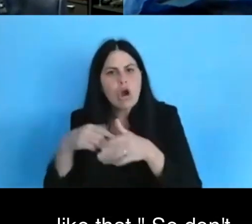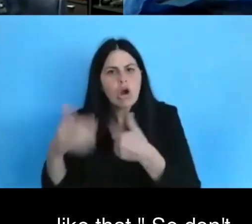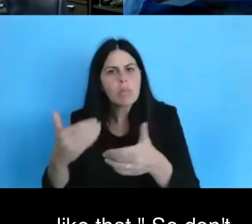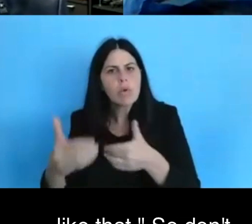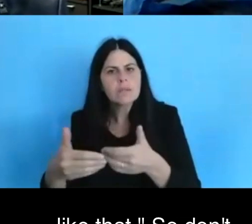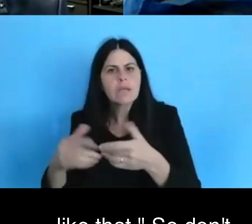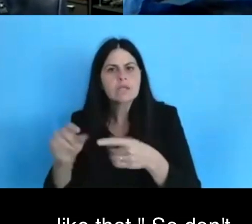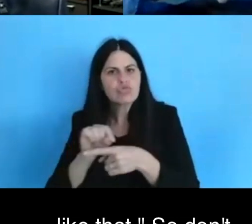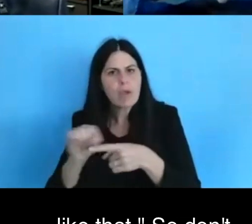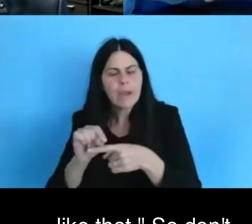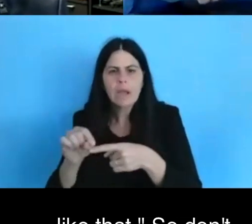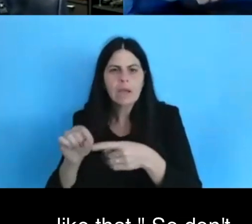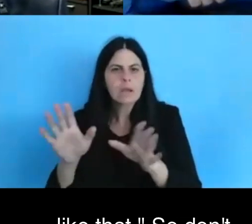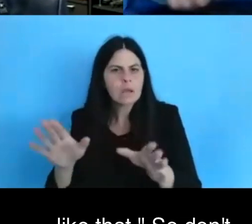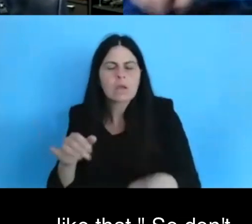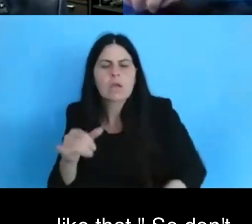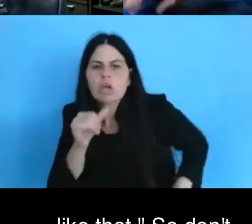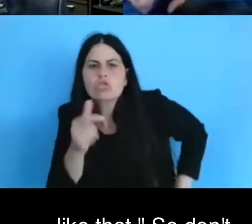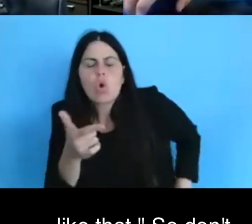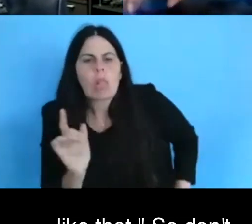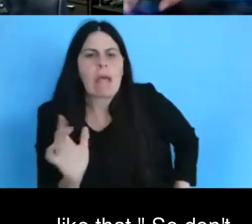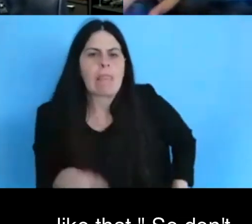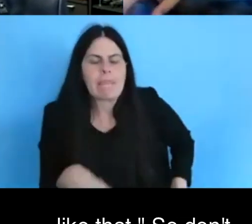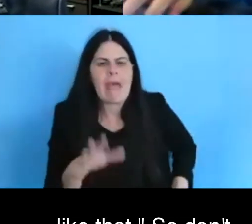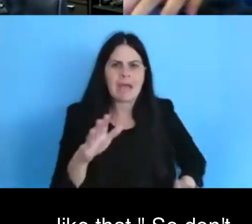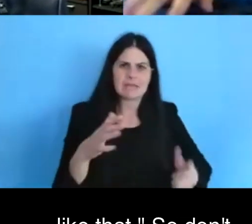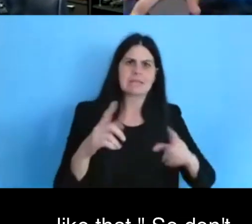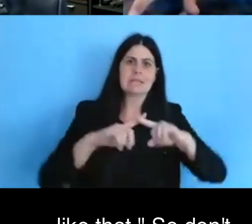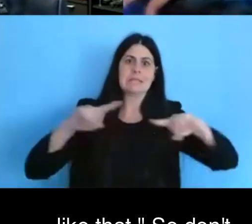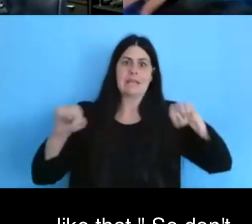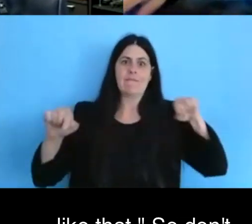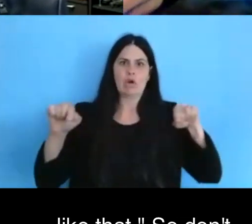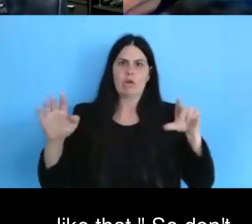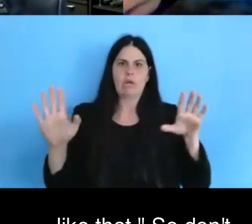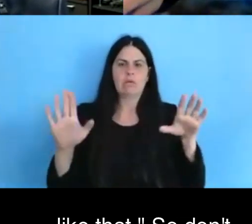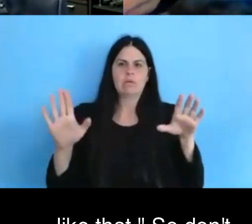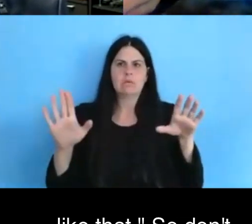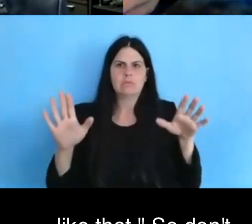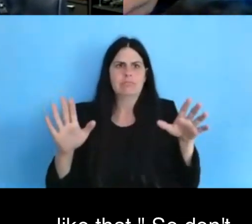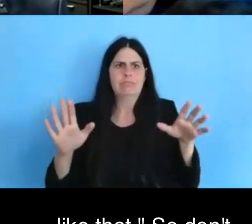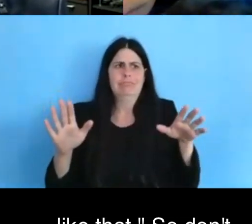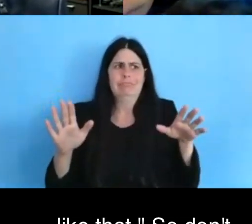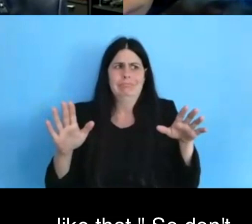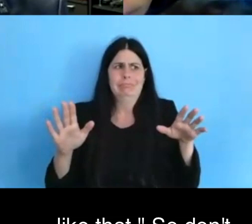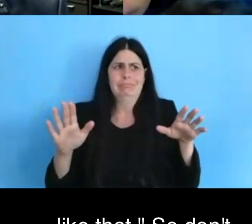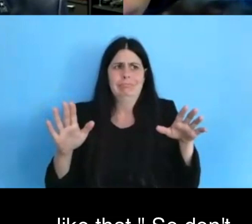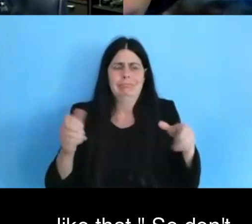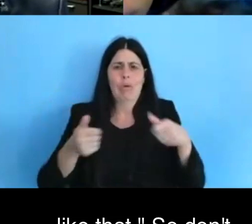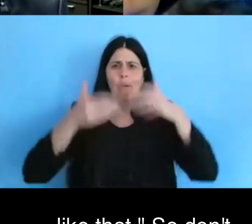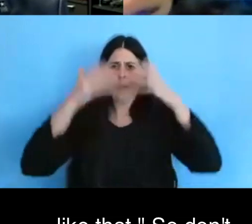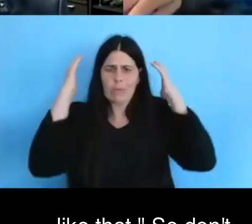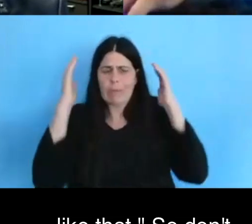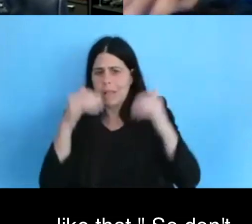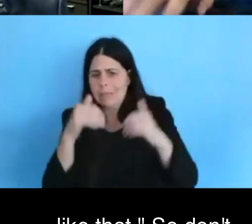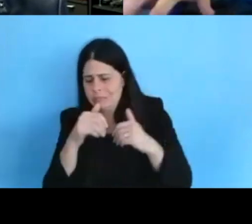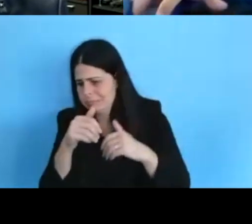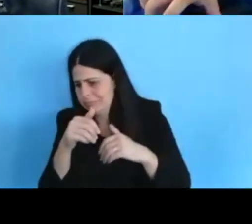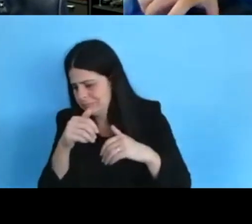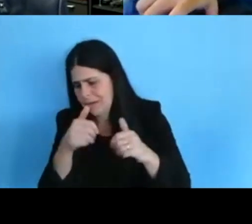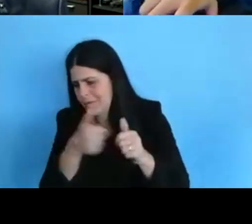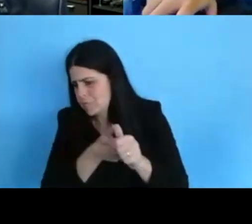don't let those disparities shy you away from a viable